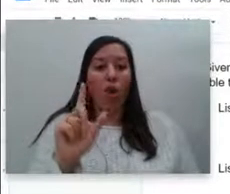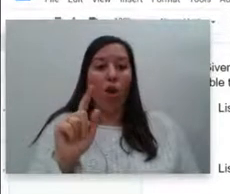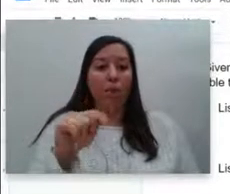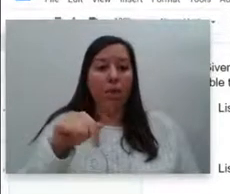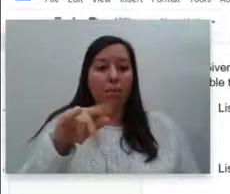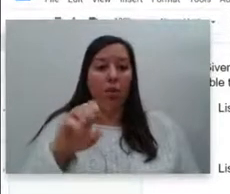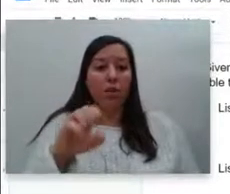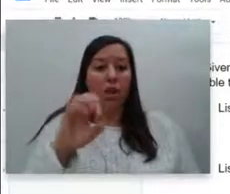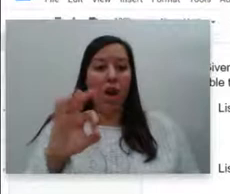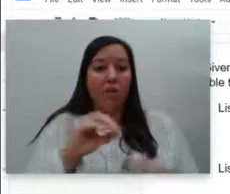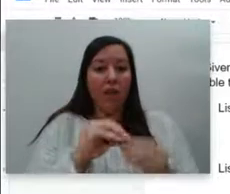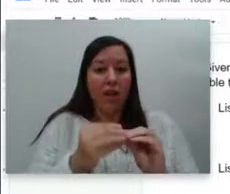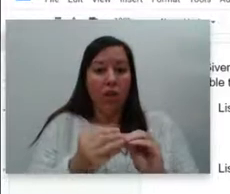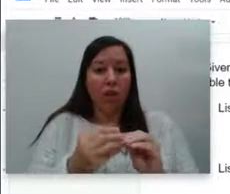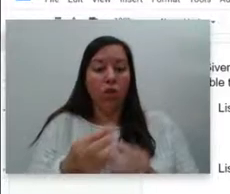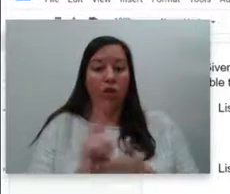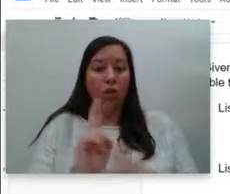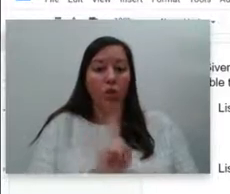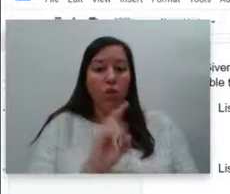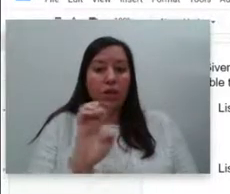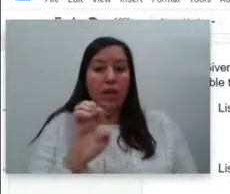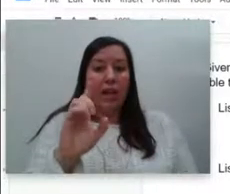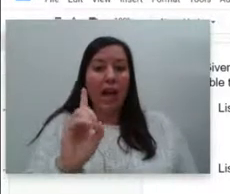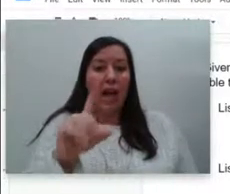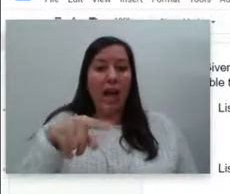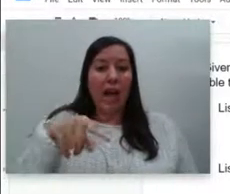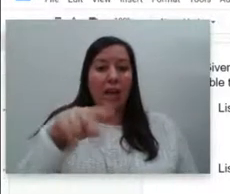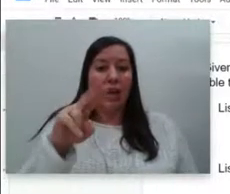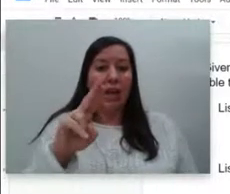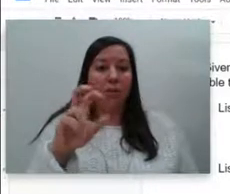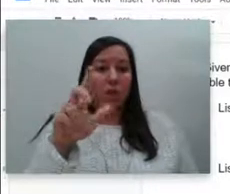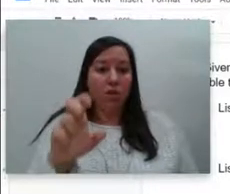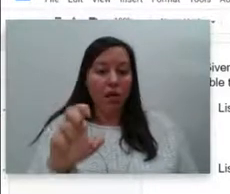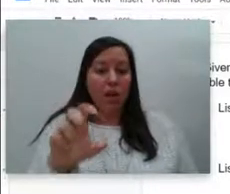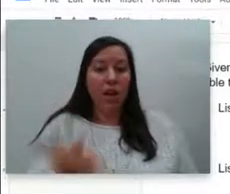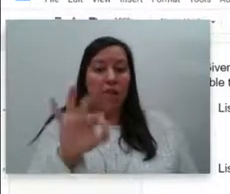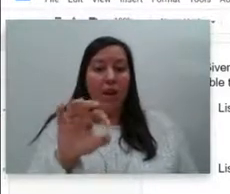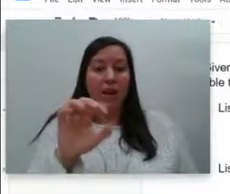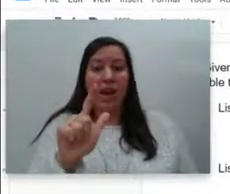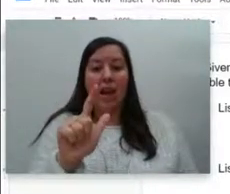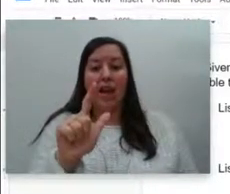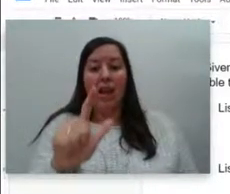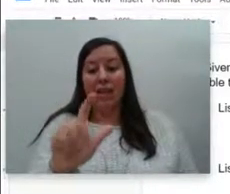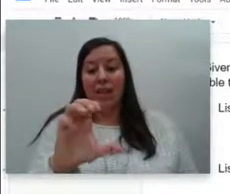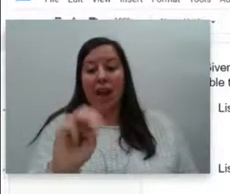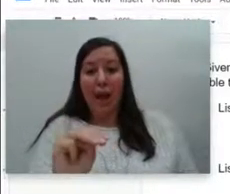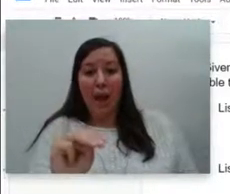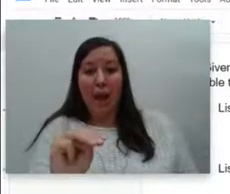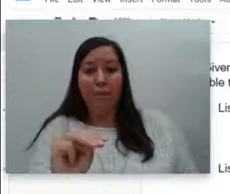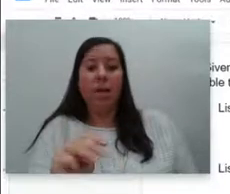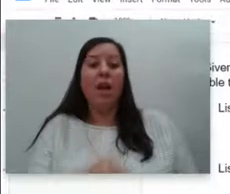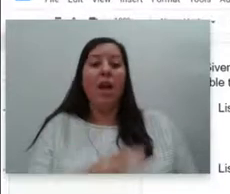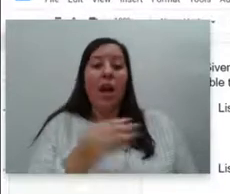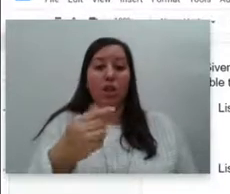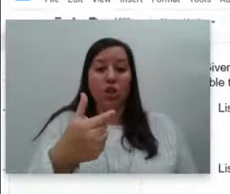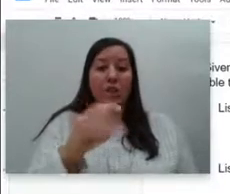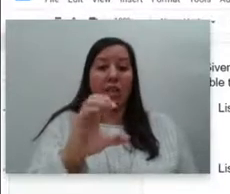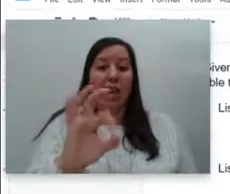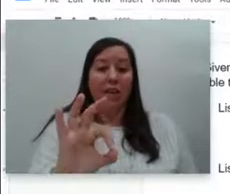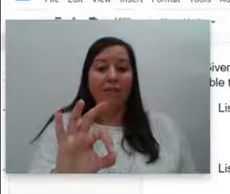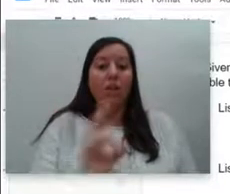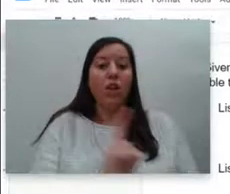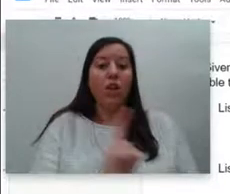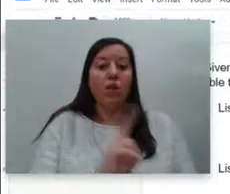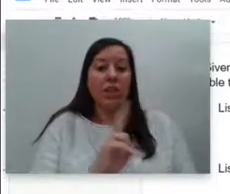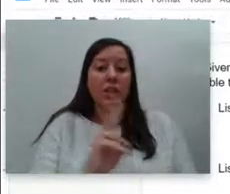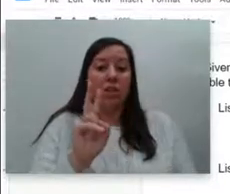Review using the Ed puzzle. Find the LCM and GCF of two numbers using Venn diagrams and